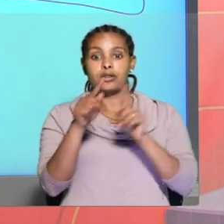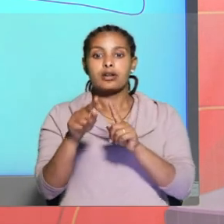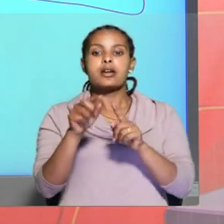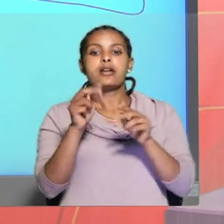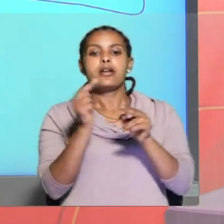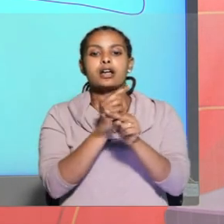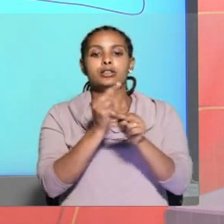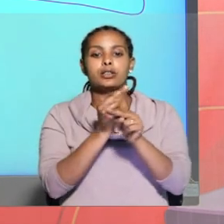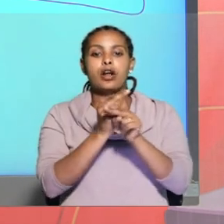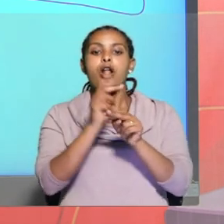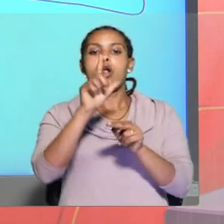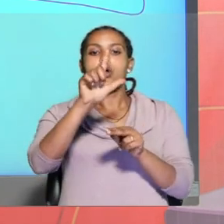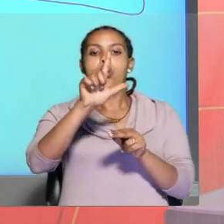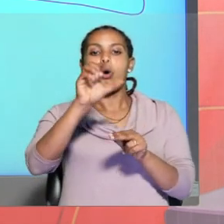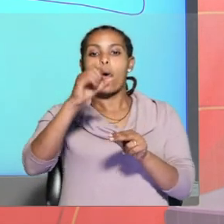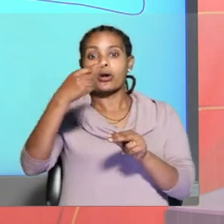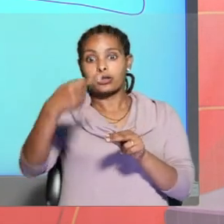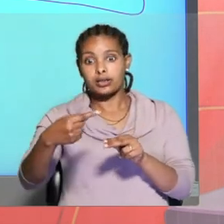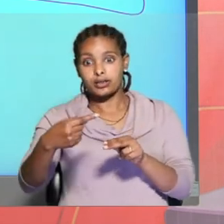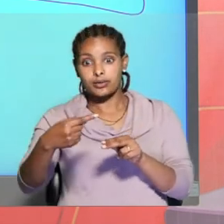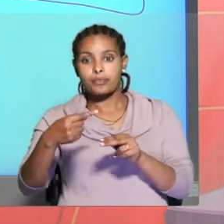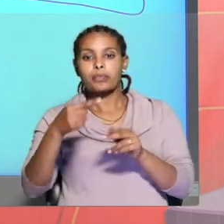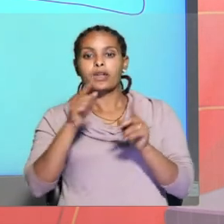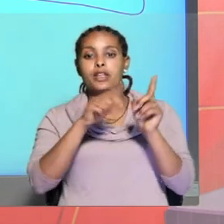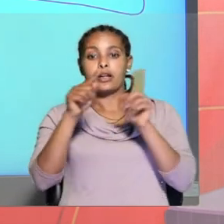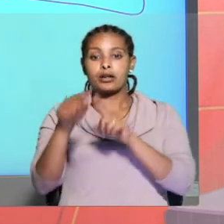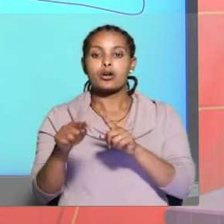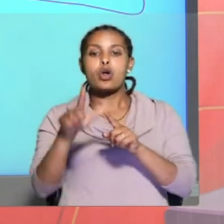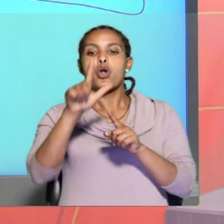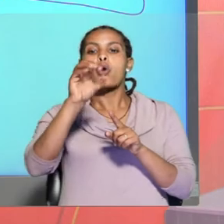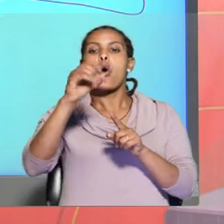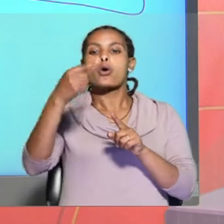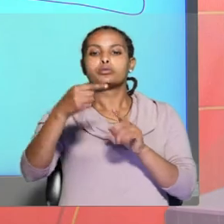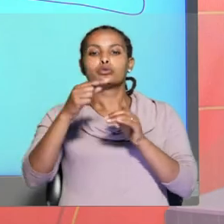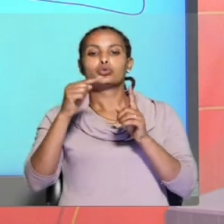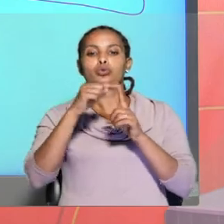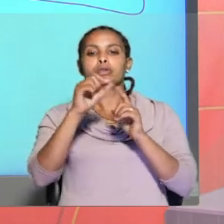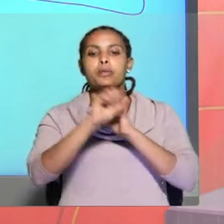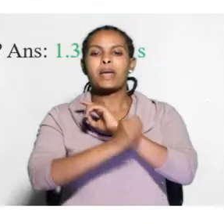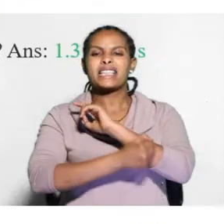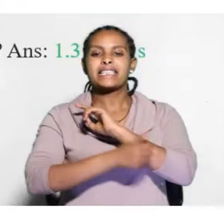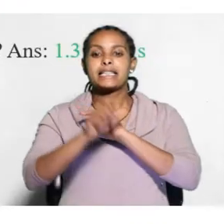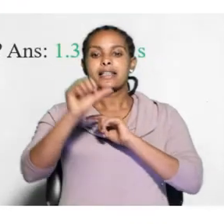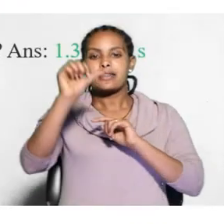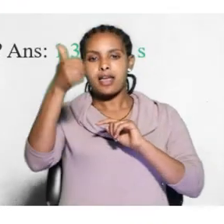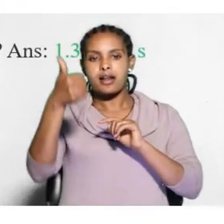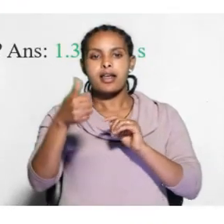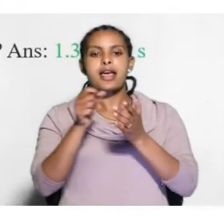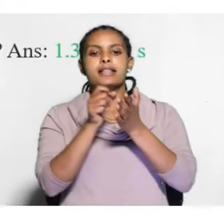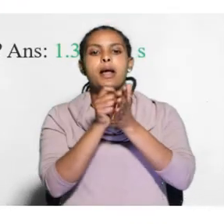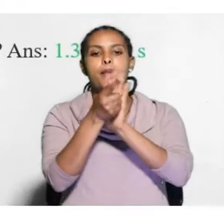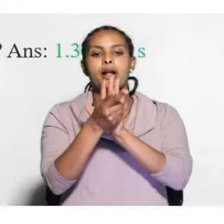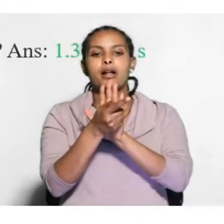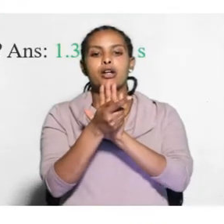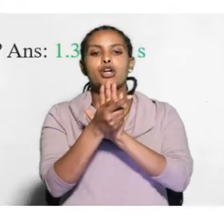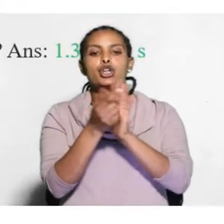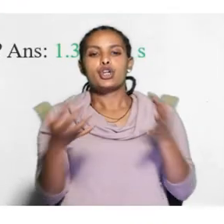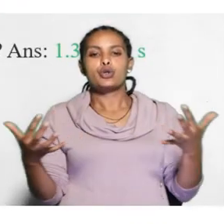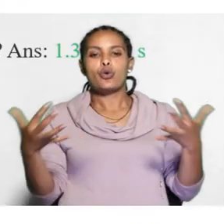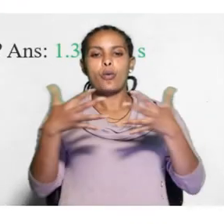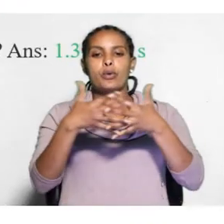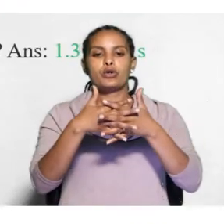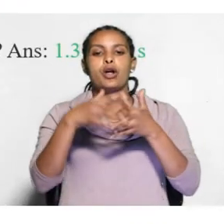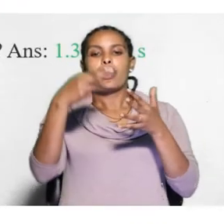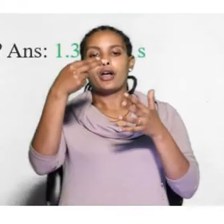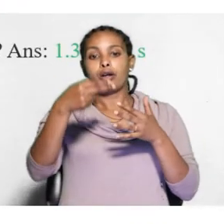natural logarithm this is in terms of log to the base 10 example the decomposition